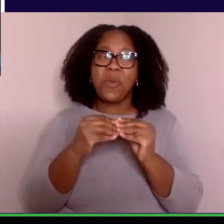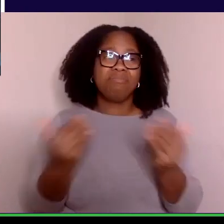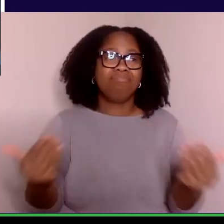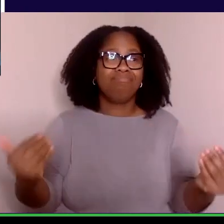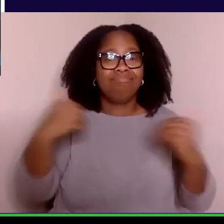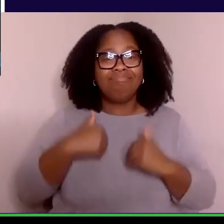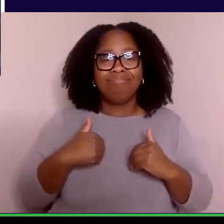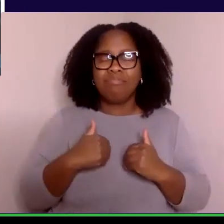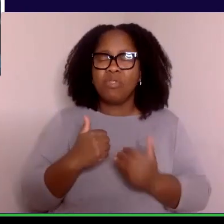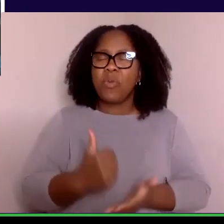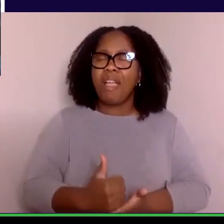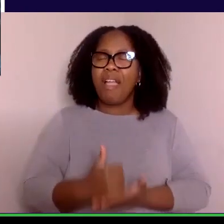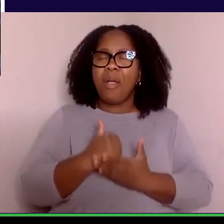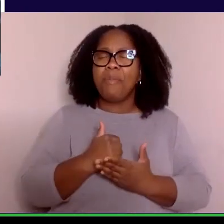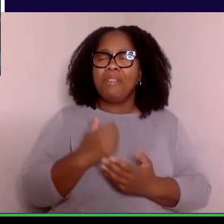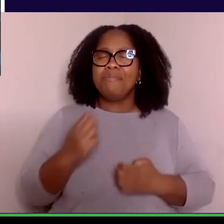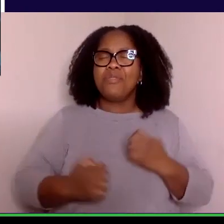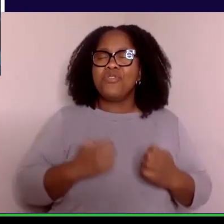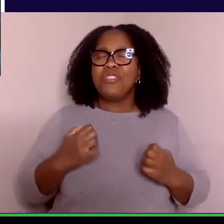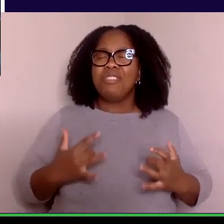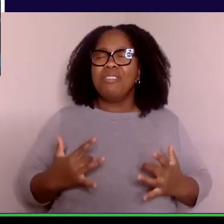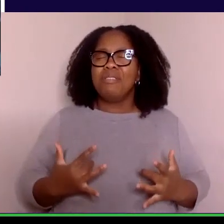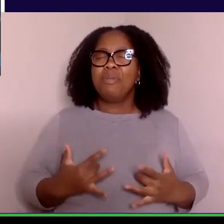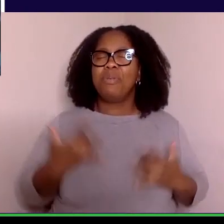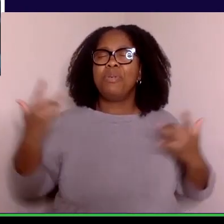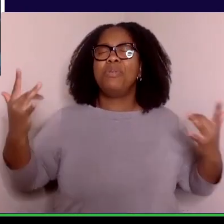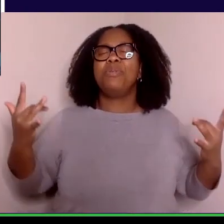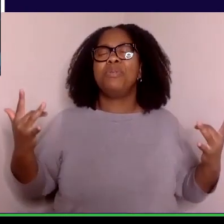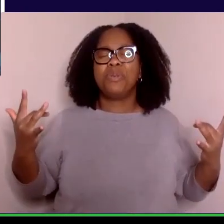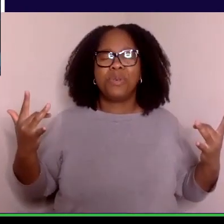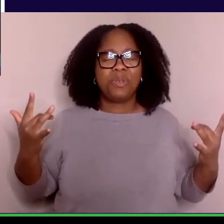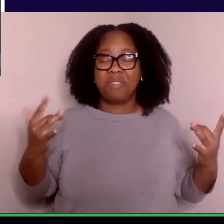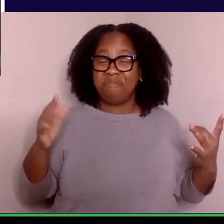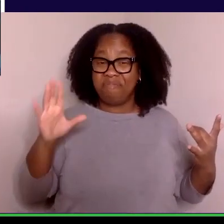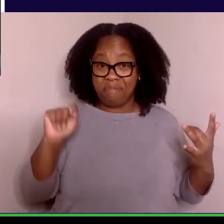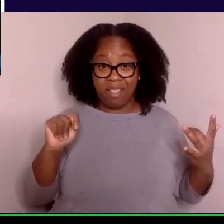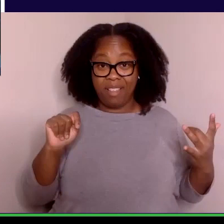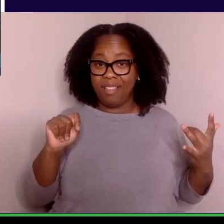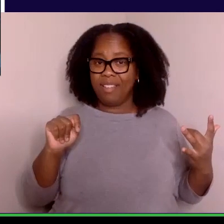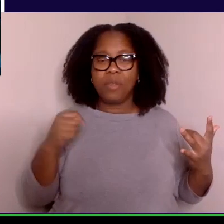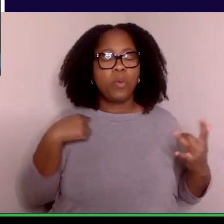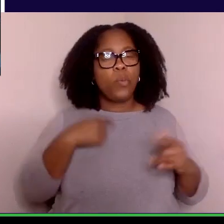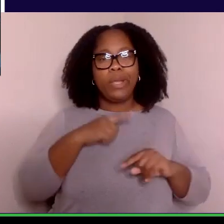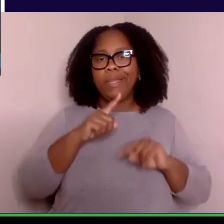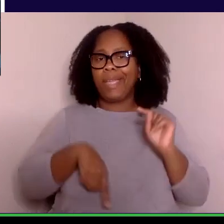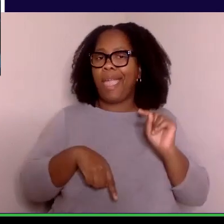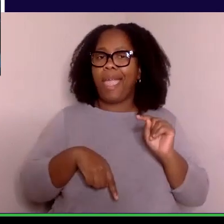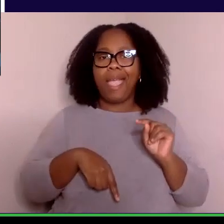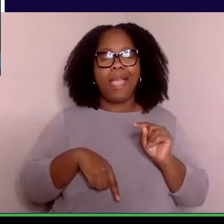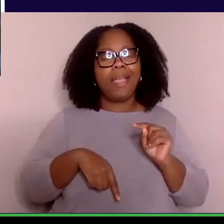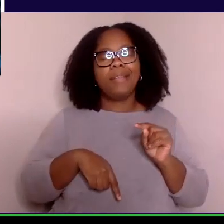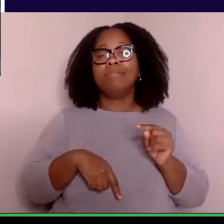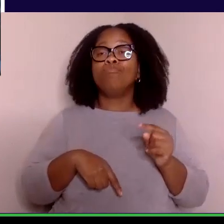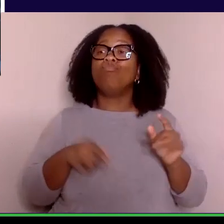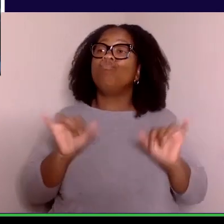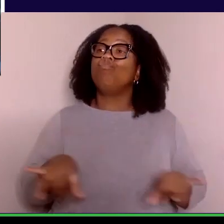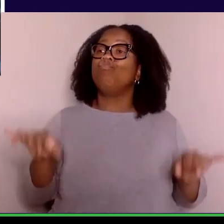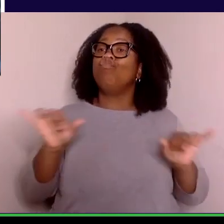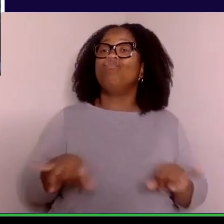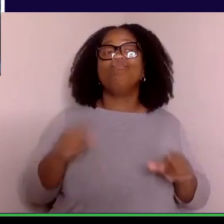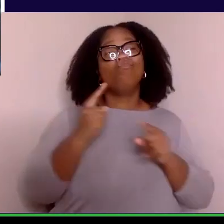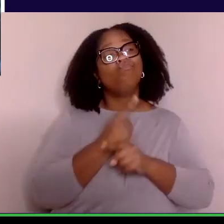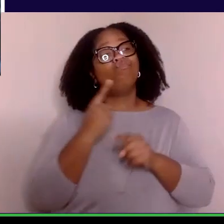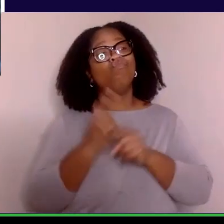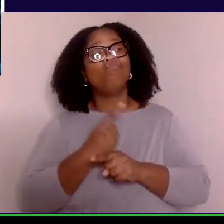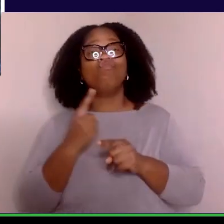our emotional load. But we cannot have holidays as usual this year without putting